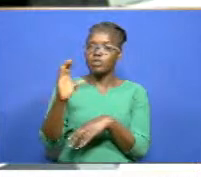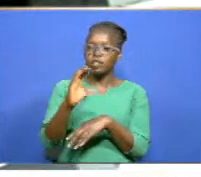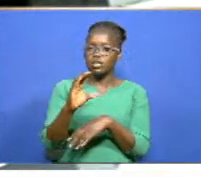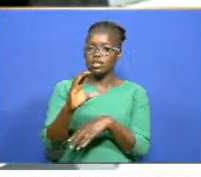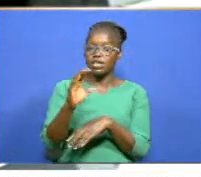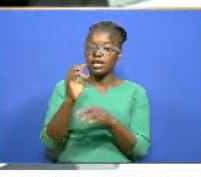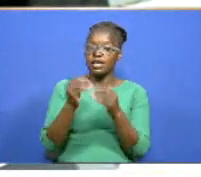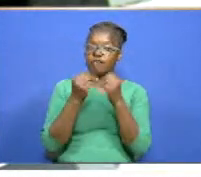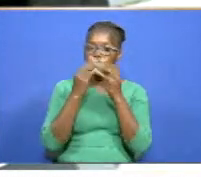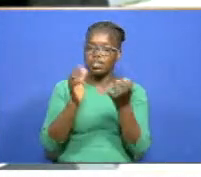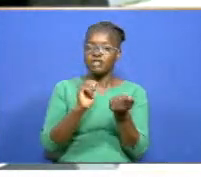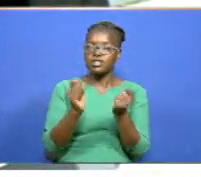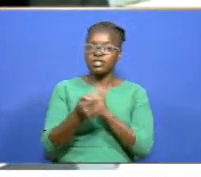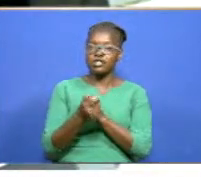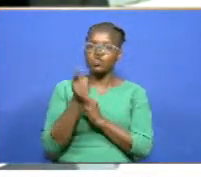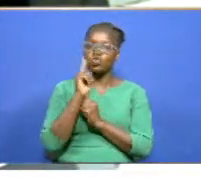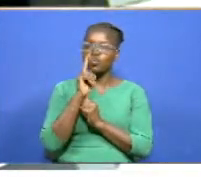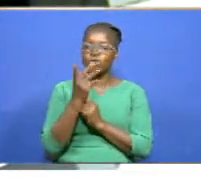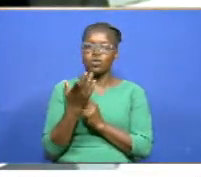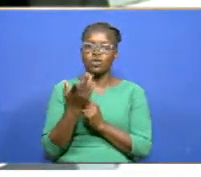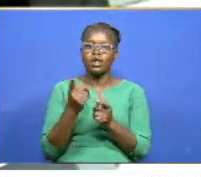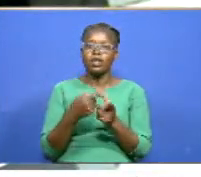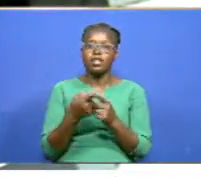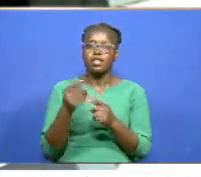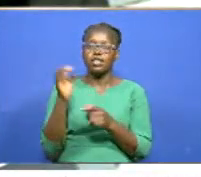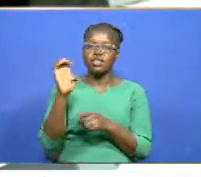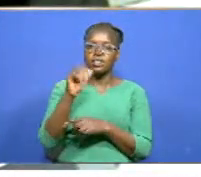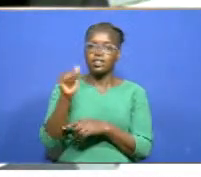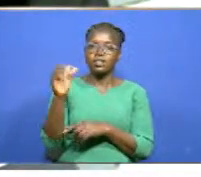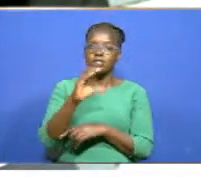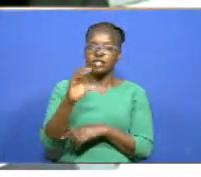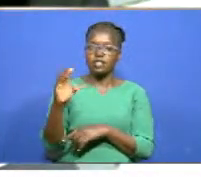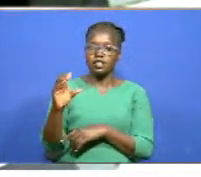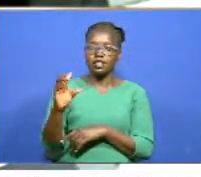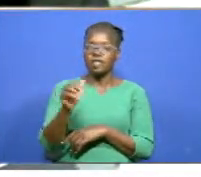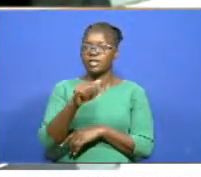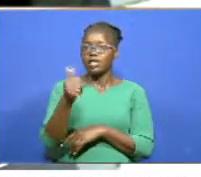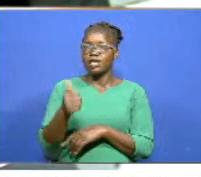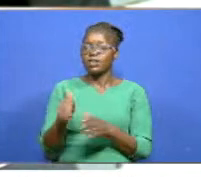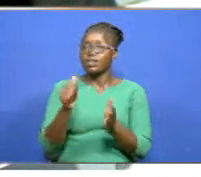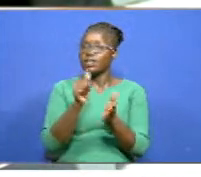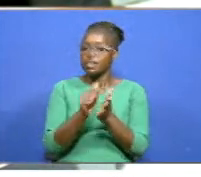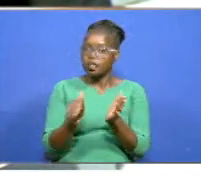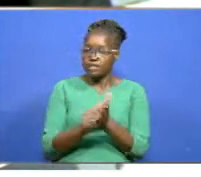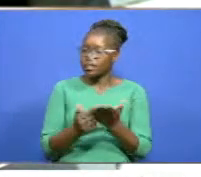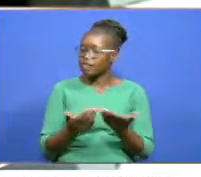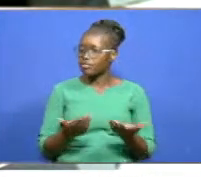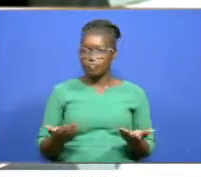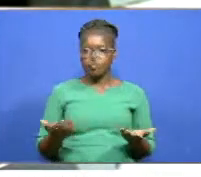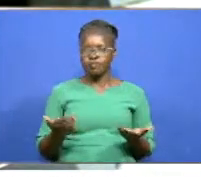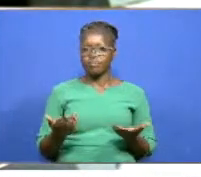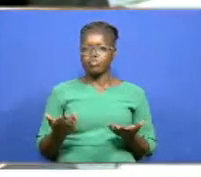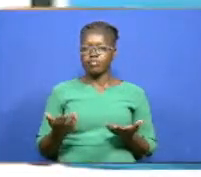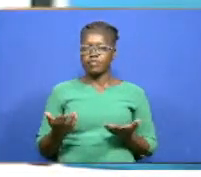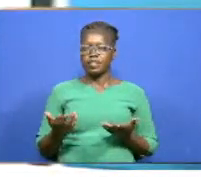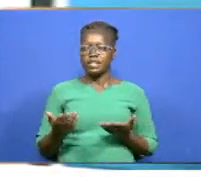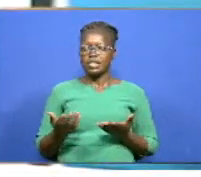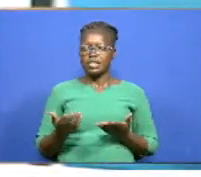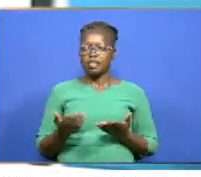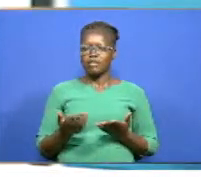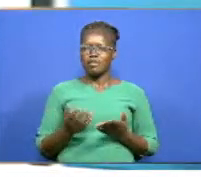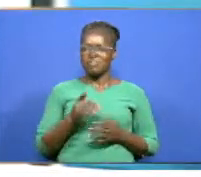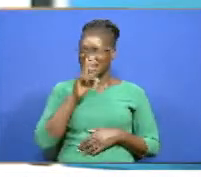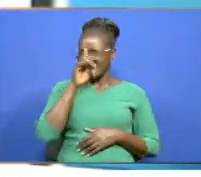if nothing changes by tomorrow, he's talking about going to the EACC and other agencies. And indeed, those are extremely grave